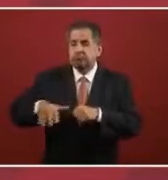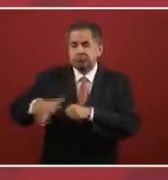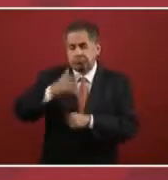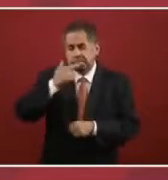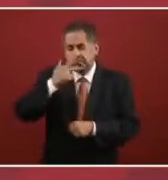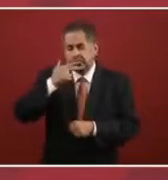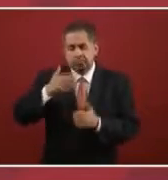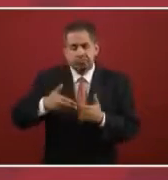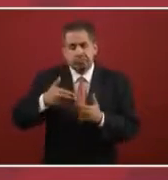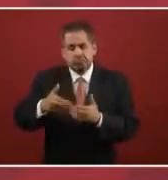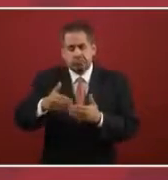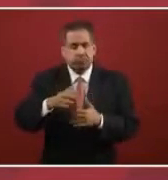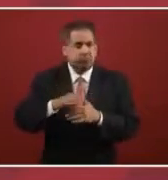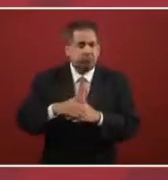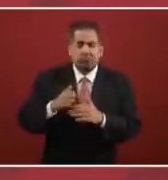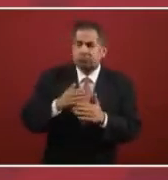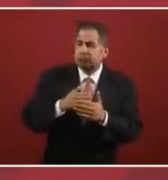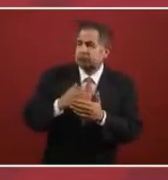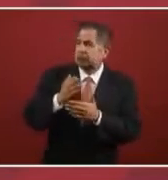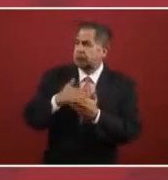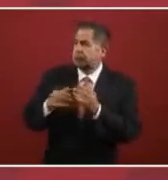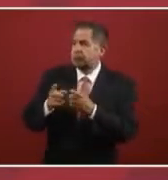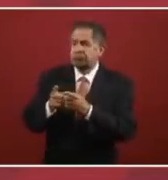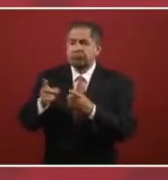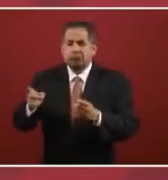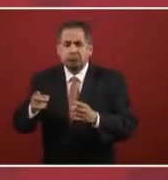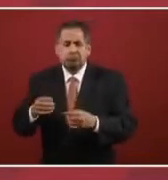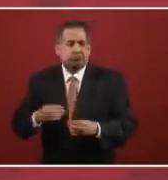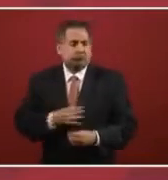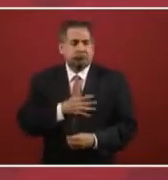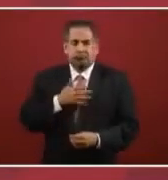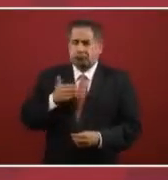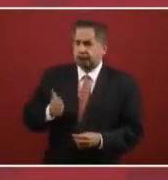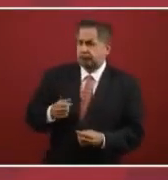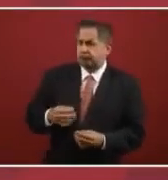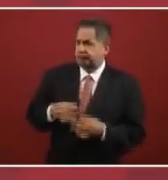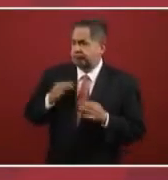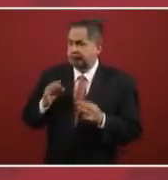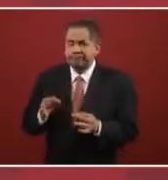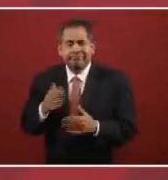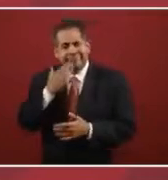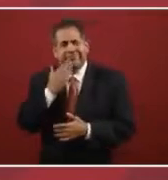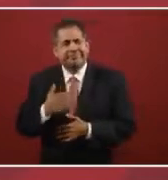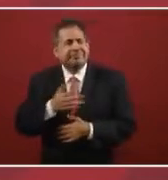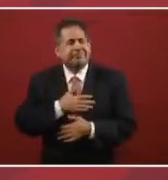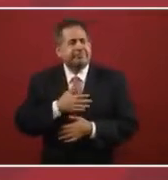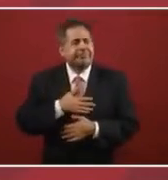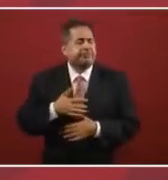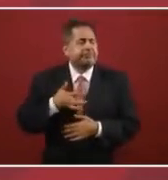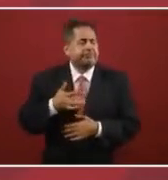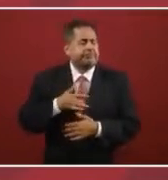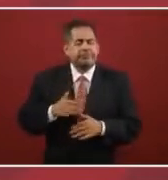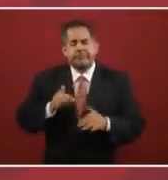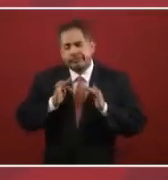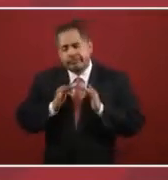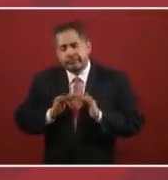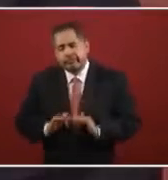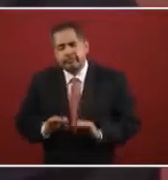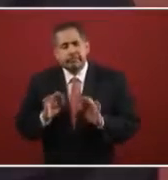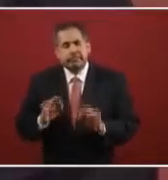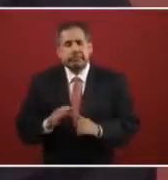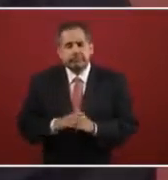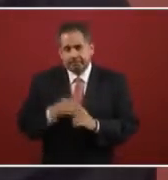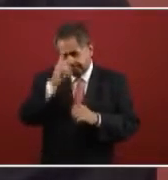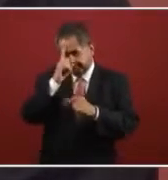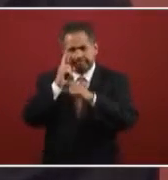and social in our country. Más bienestar. There's more health and well-being. Tranquilo, I am